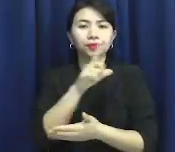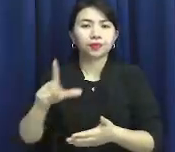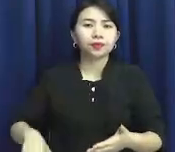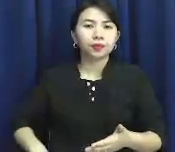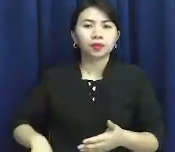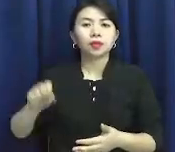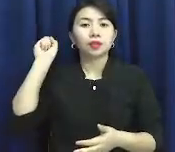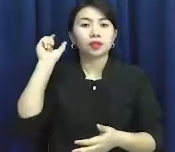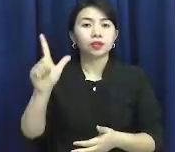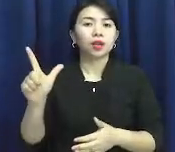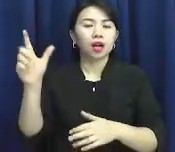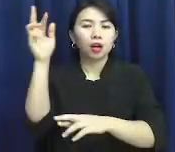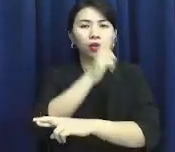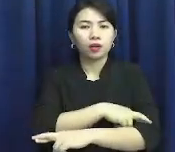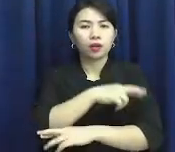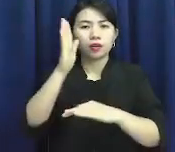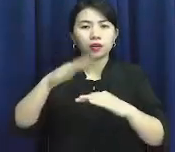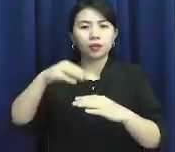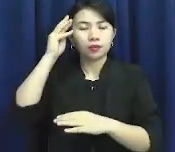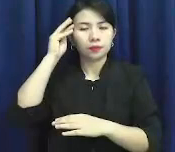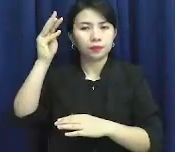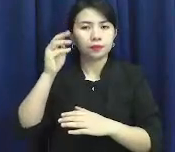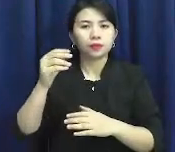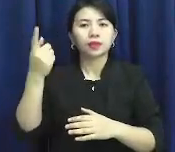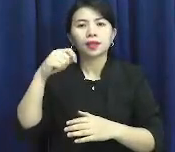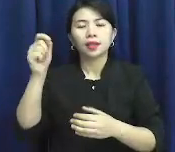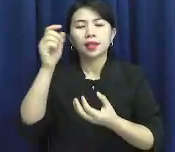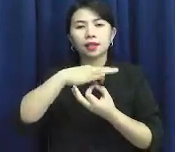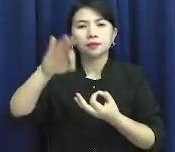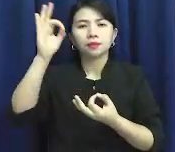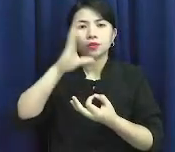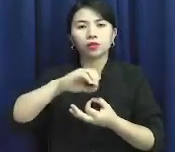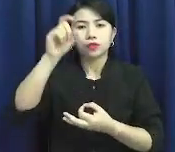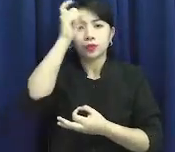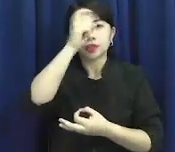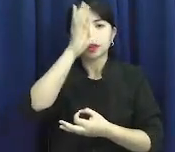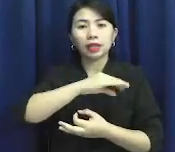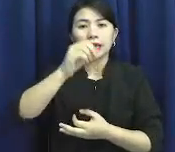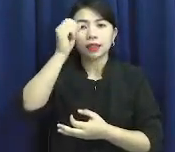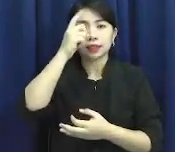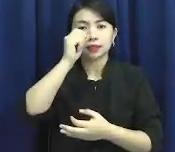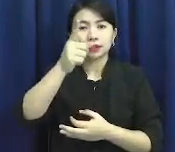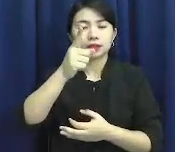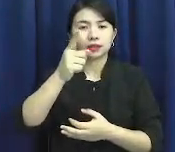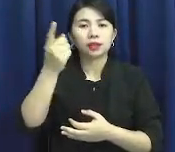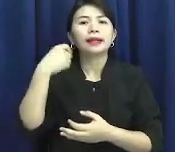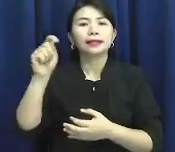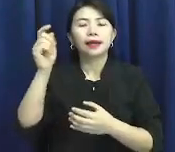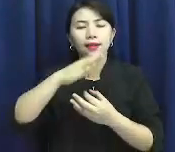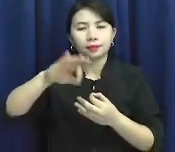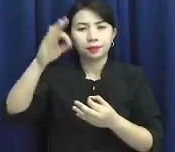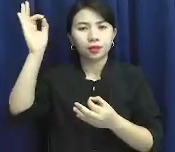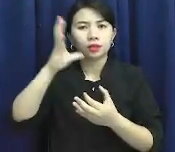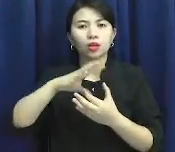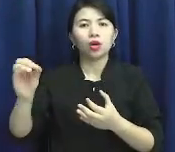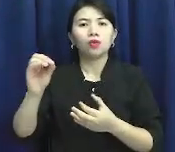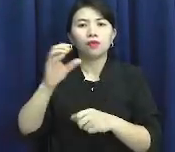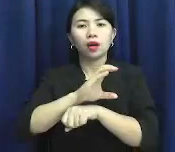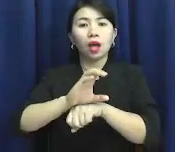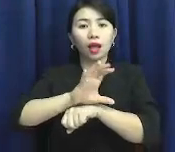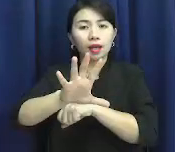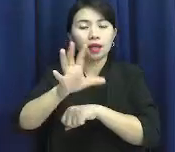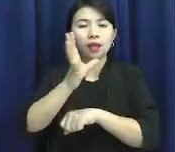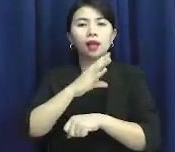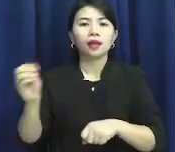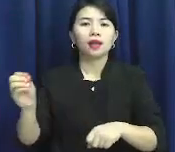rest upon him, the Spirit of wisdom and understanding, the Spirit of counsel